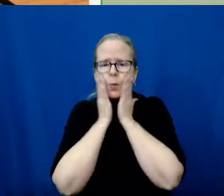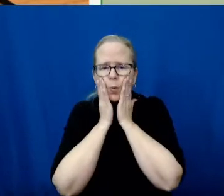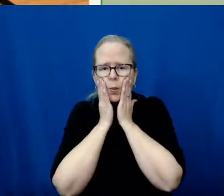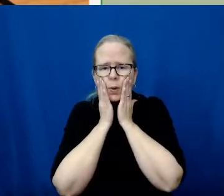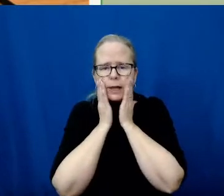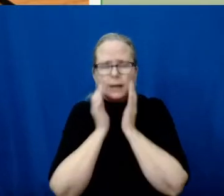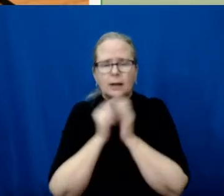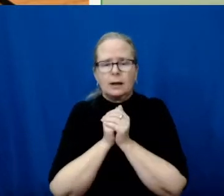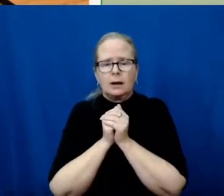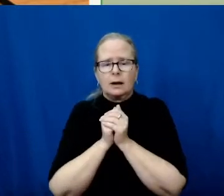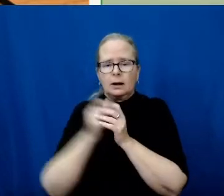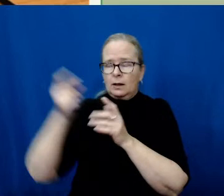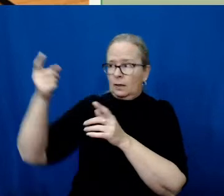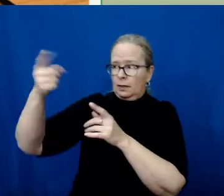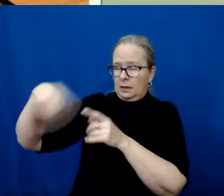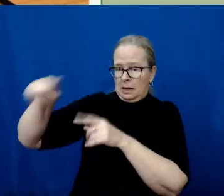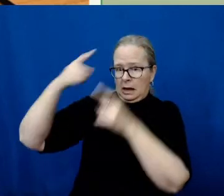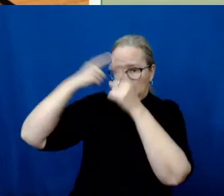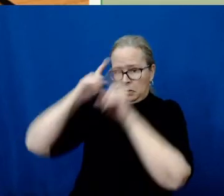years, you become pretty cynical